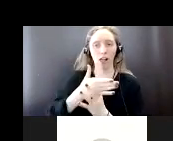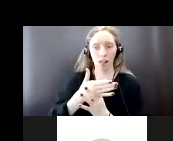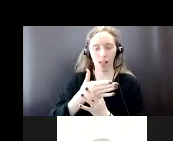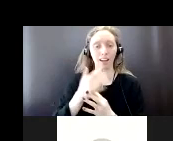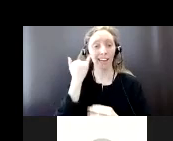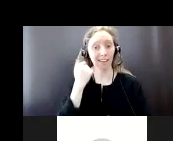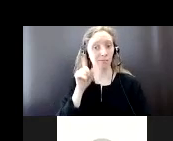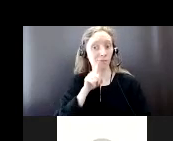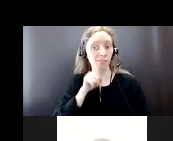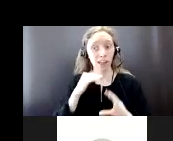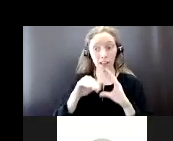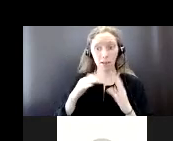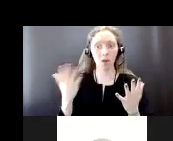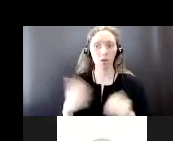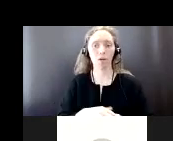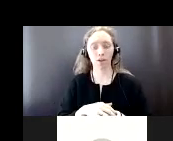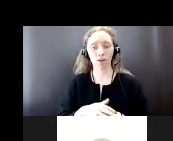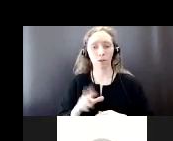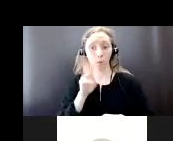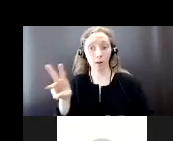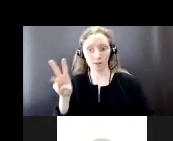that these get disrupted through our partnerships with